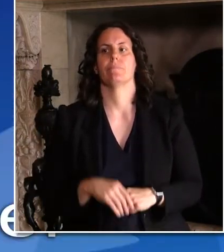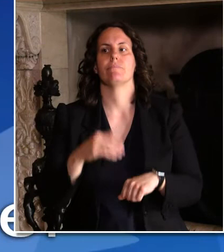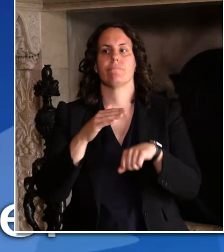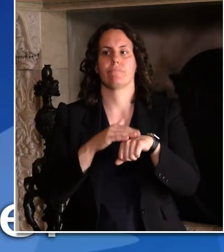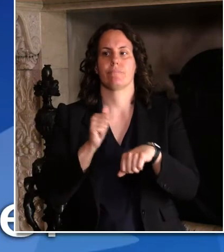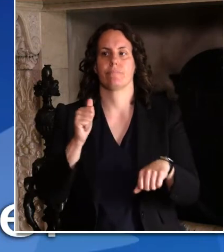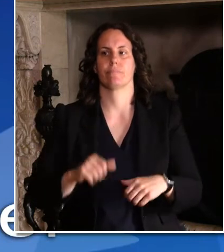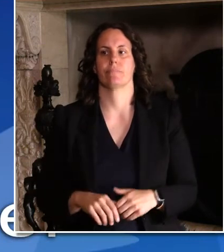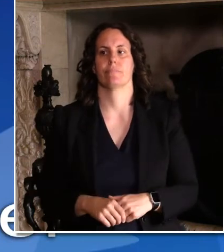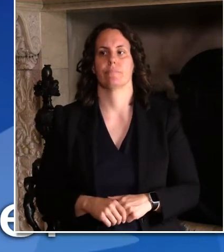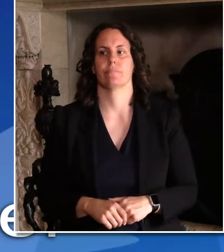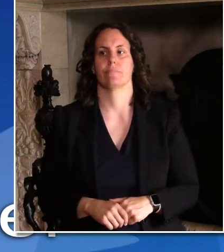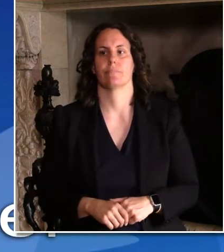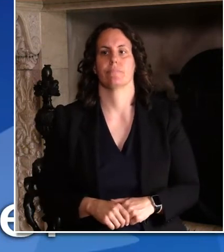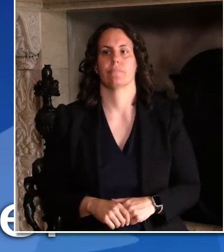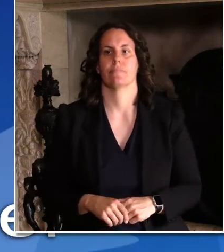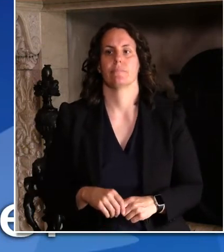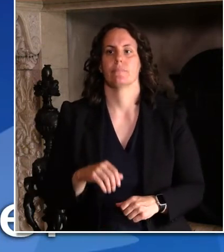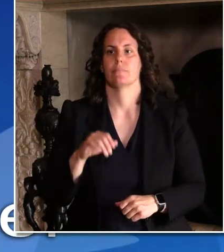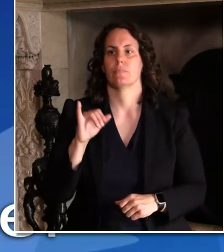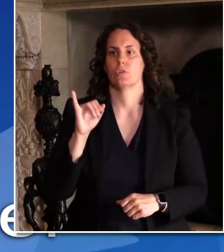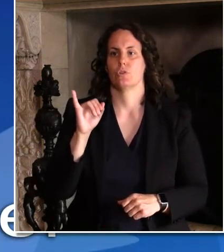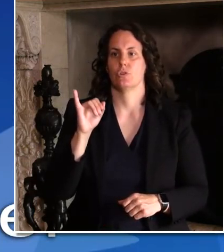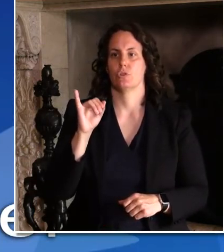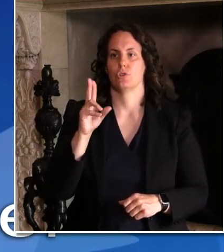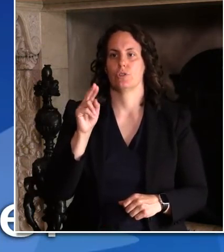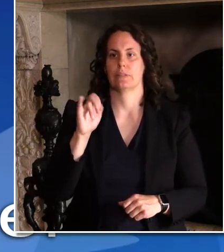Janine from Urban Milwaukee. Jeremy.